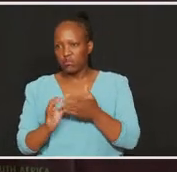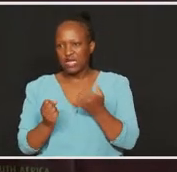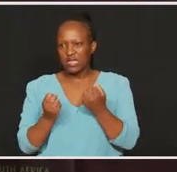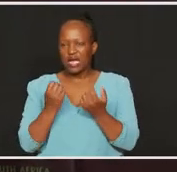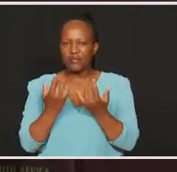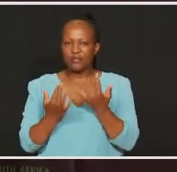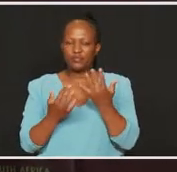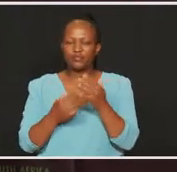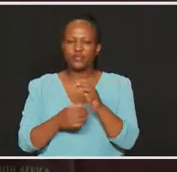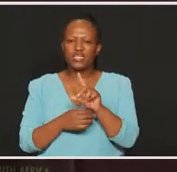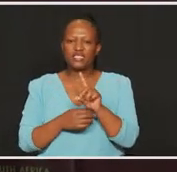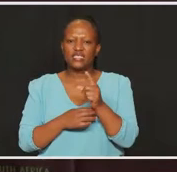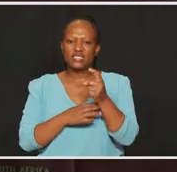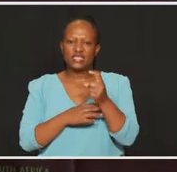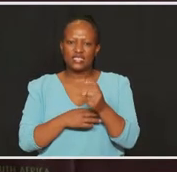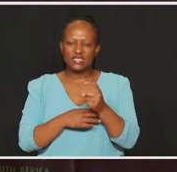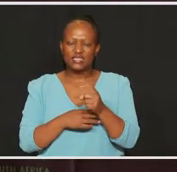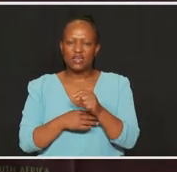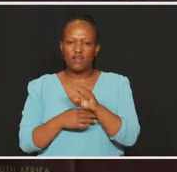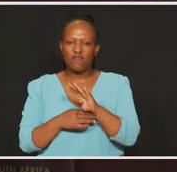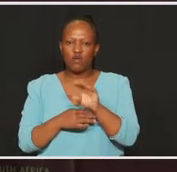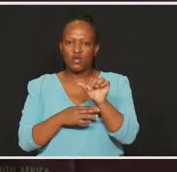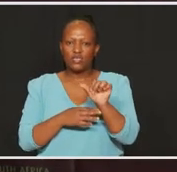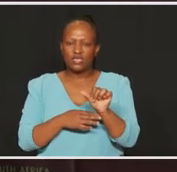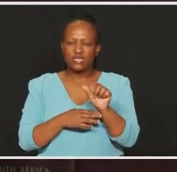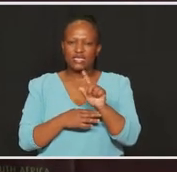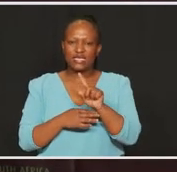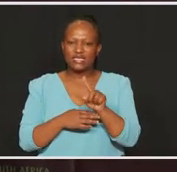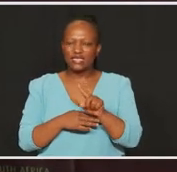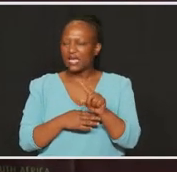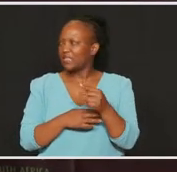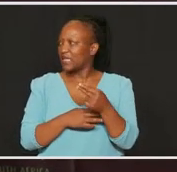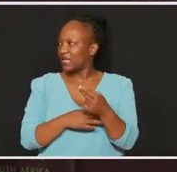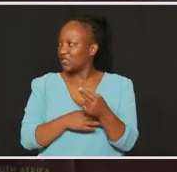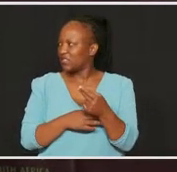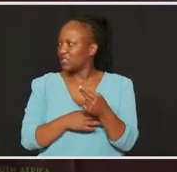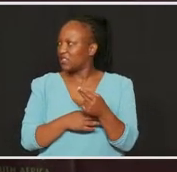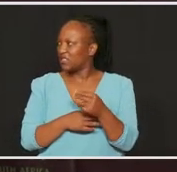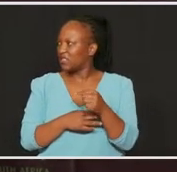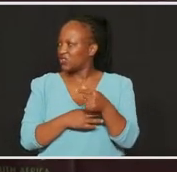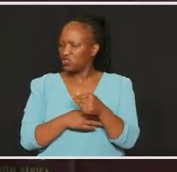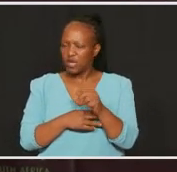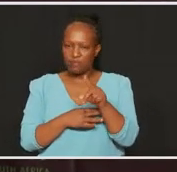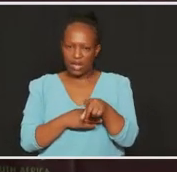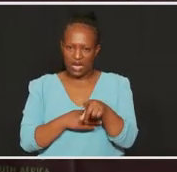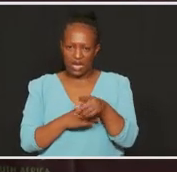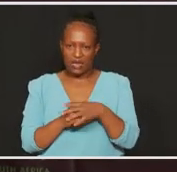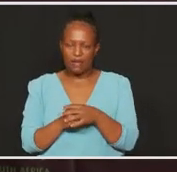DX 46 zh GP